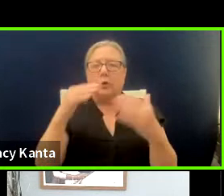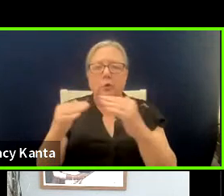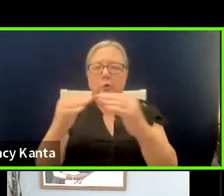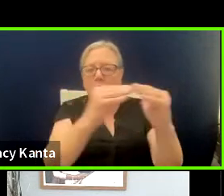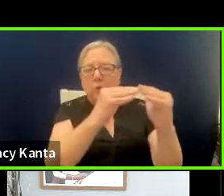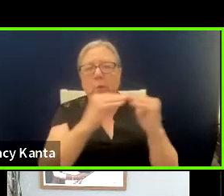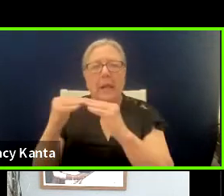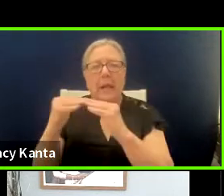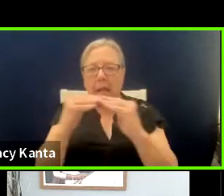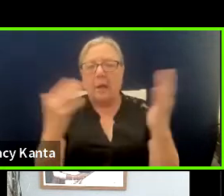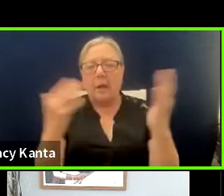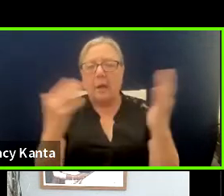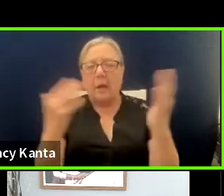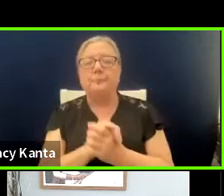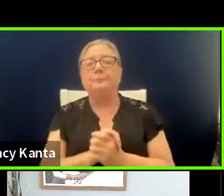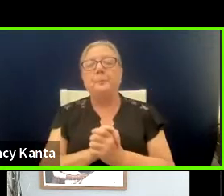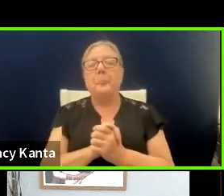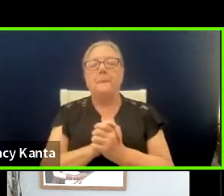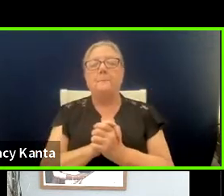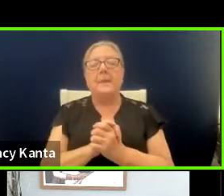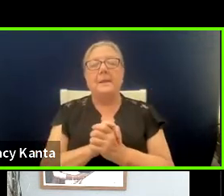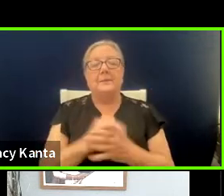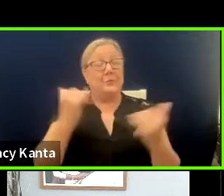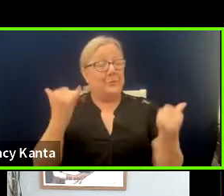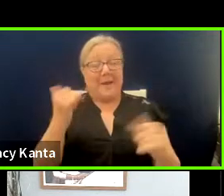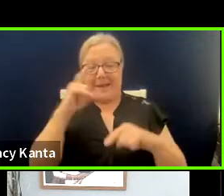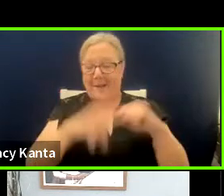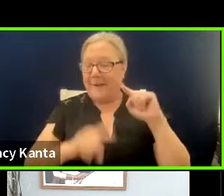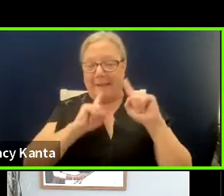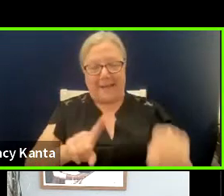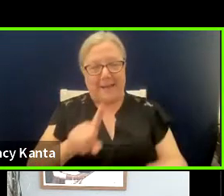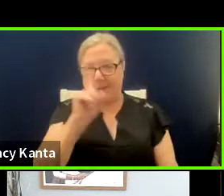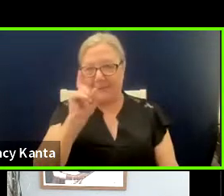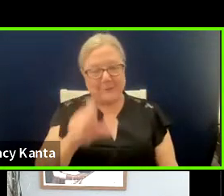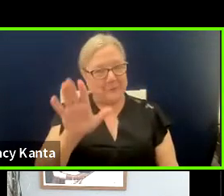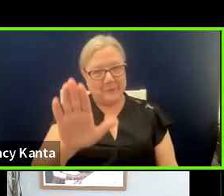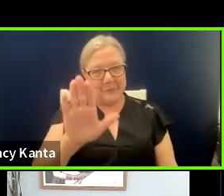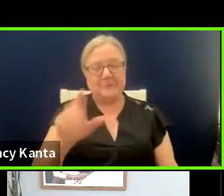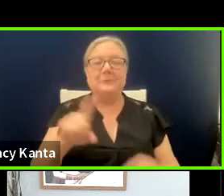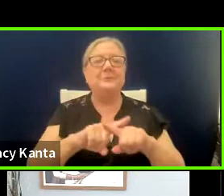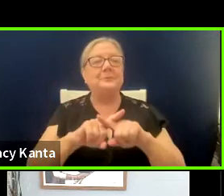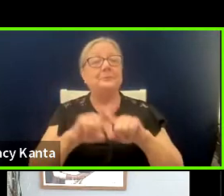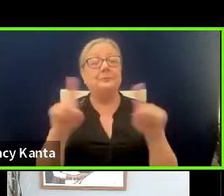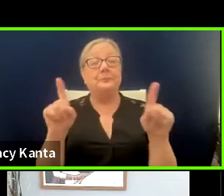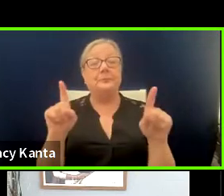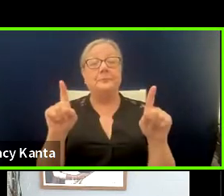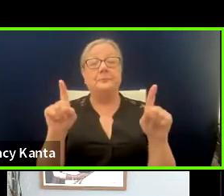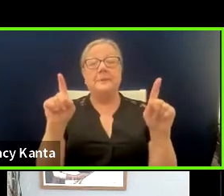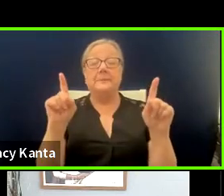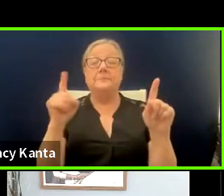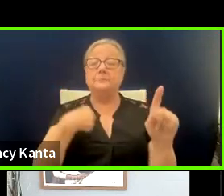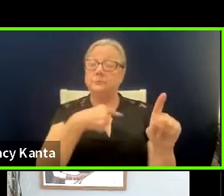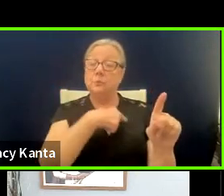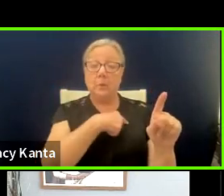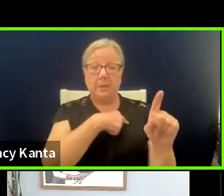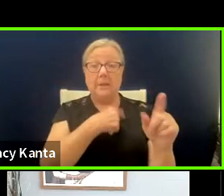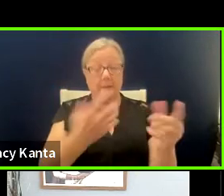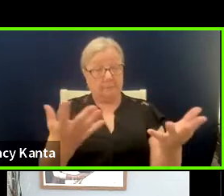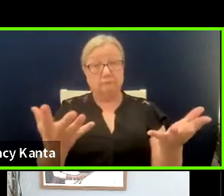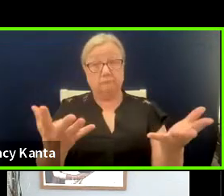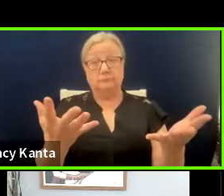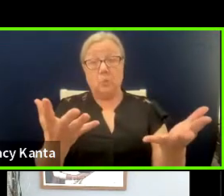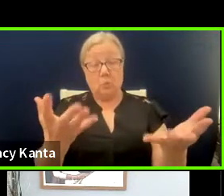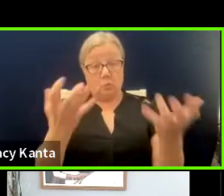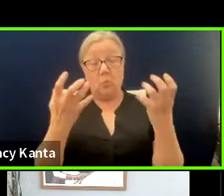able to answer your question at this point, but it's certainly something that we want to do. We want to figure